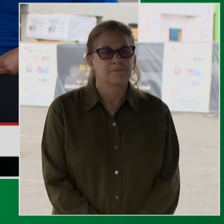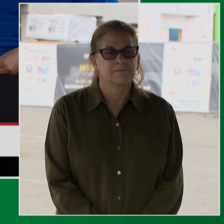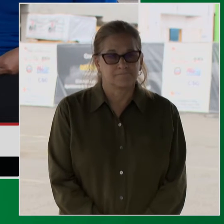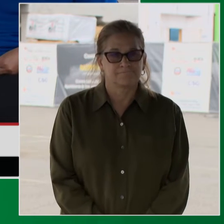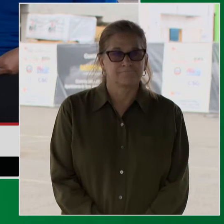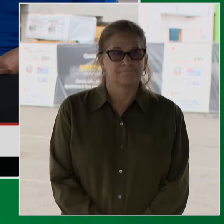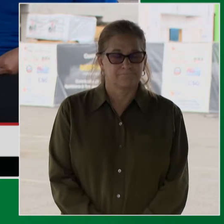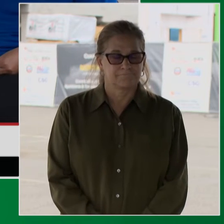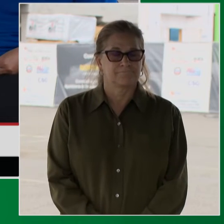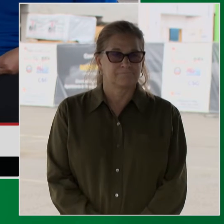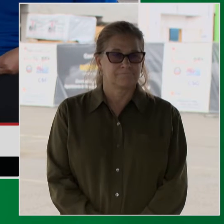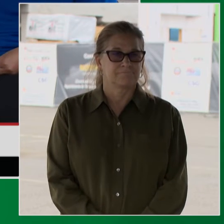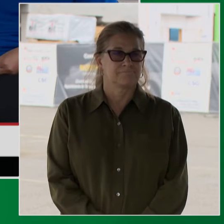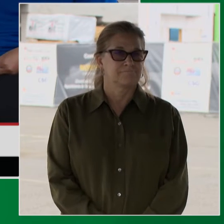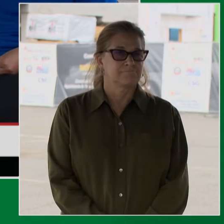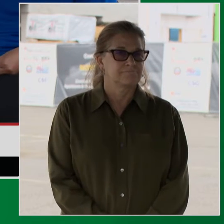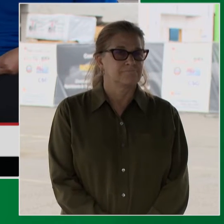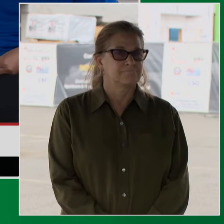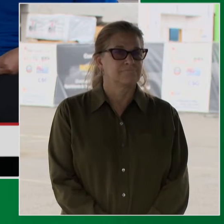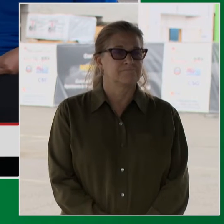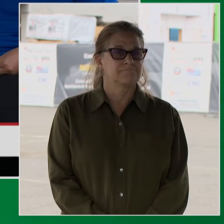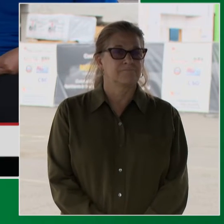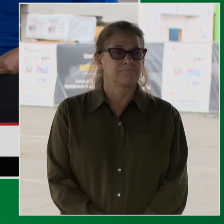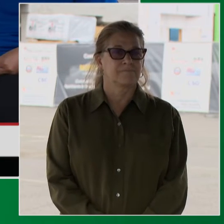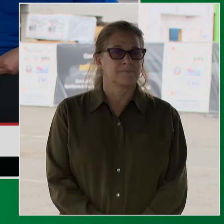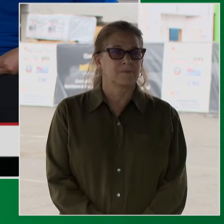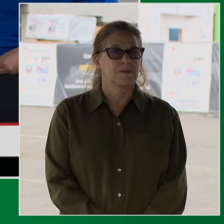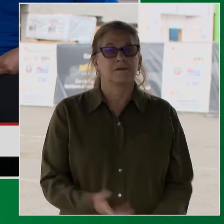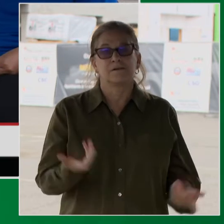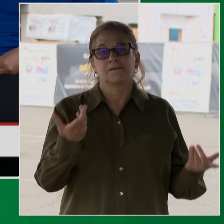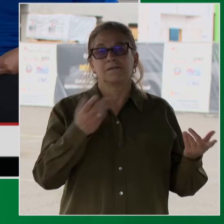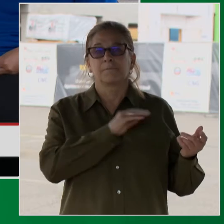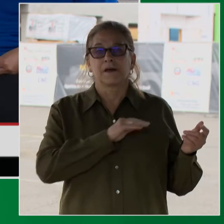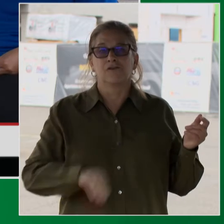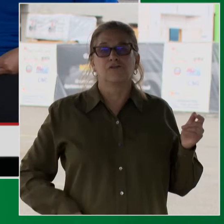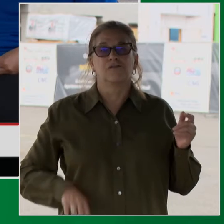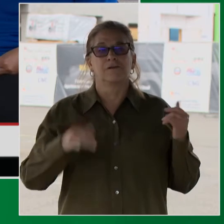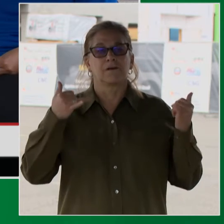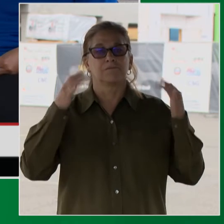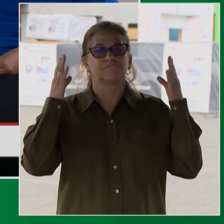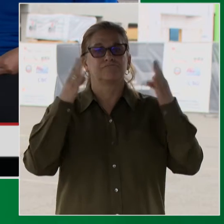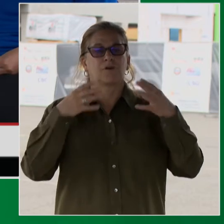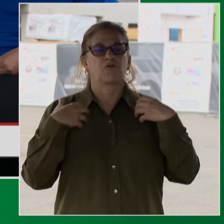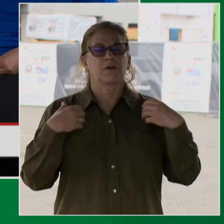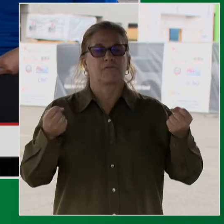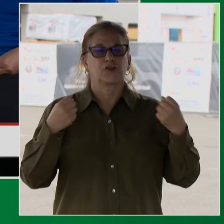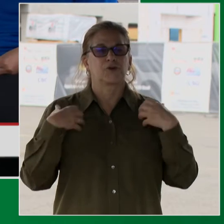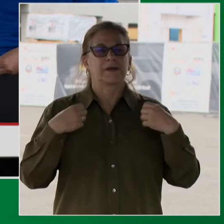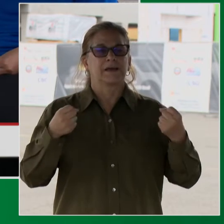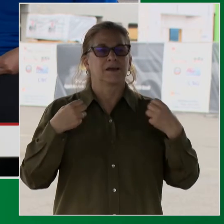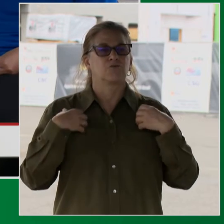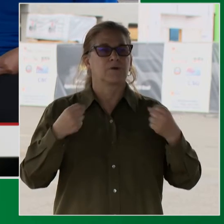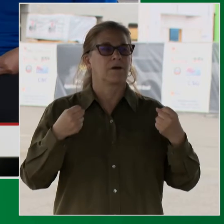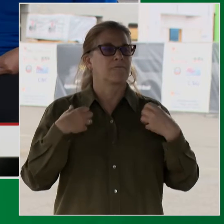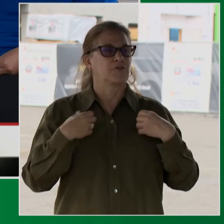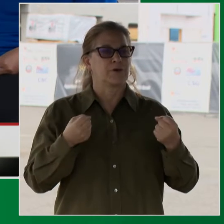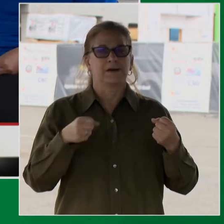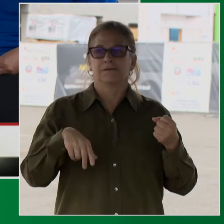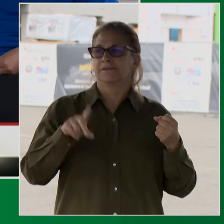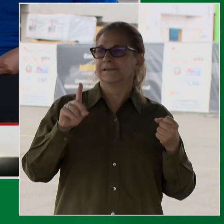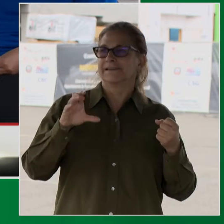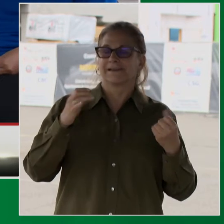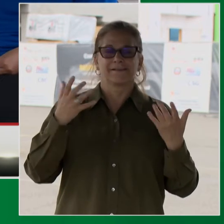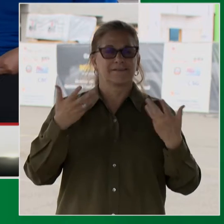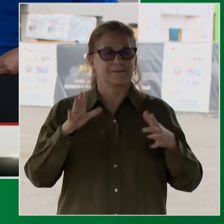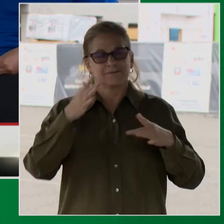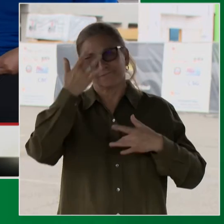relief, recovery, and then growth, right? So relief, we have to give people something to survive. Recovery, got to get back to where we were in